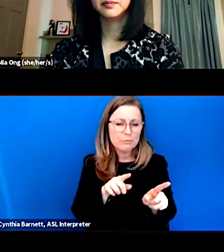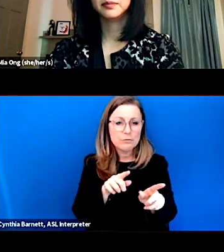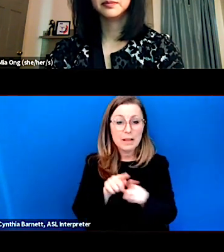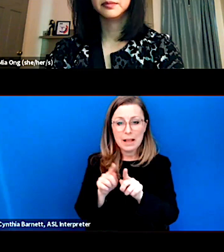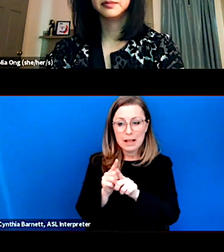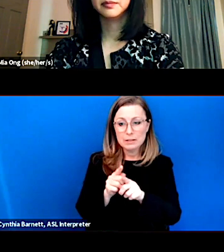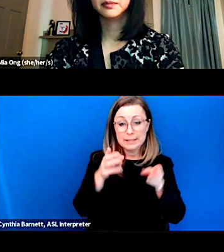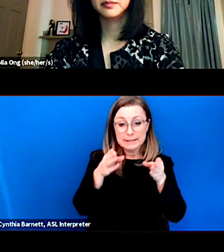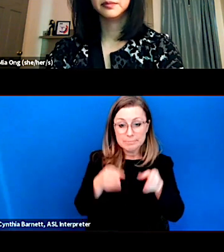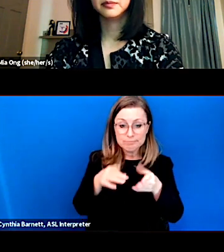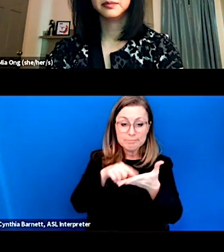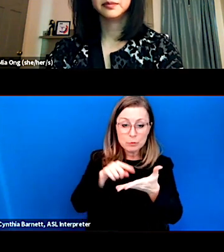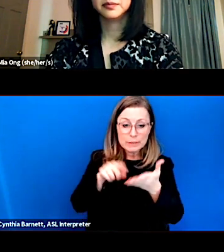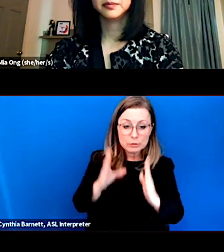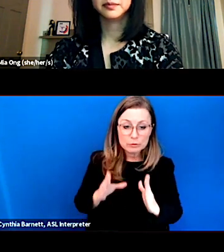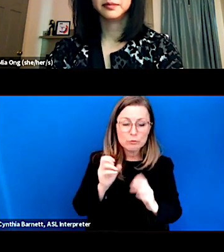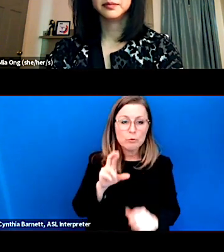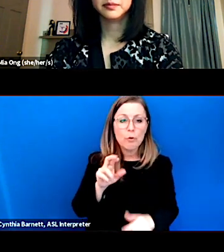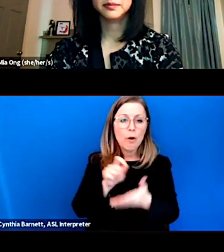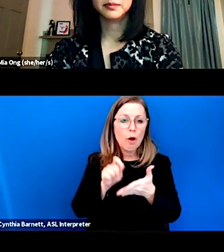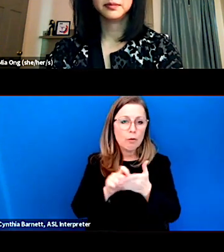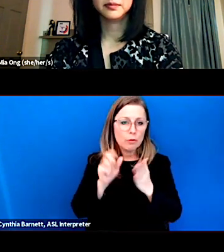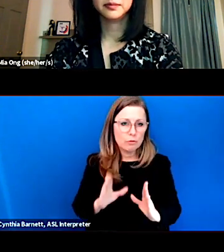an individual author of synthesis.